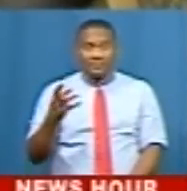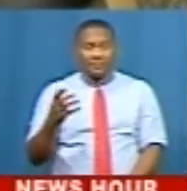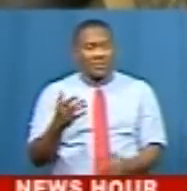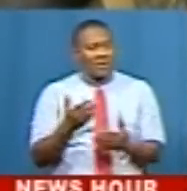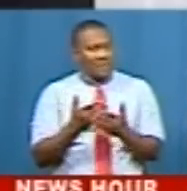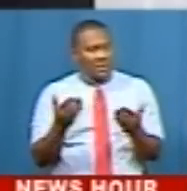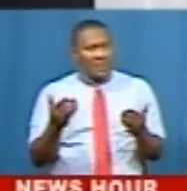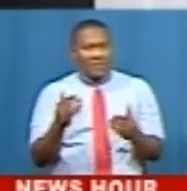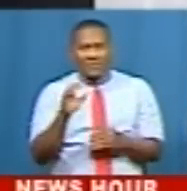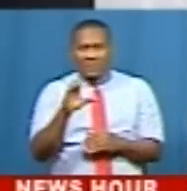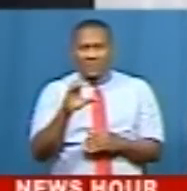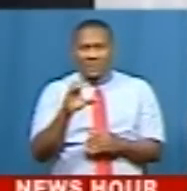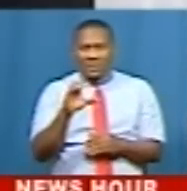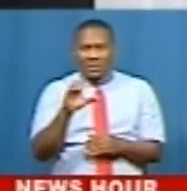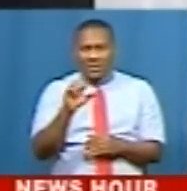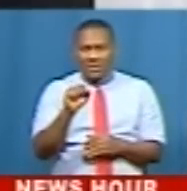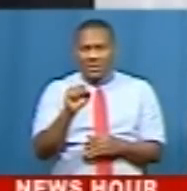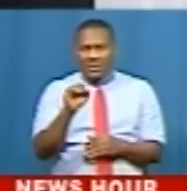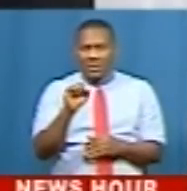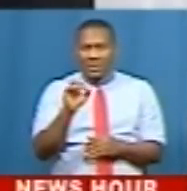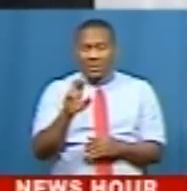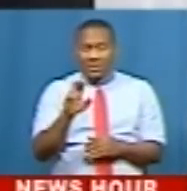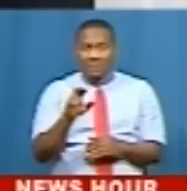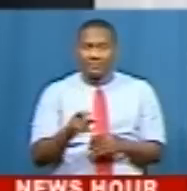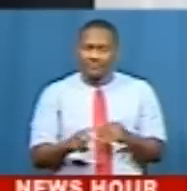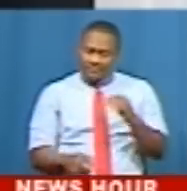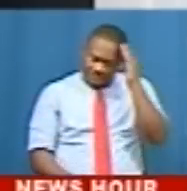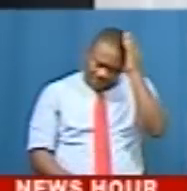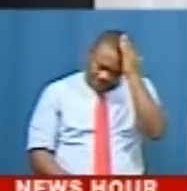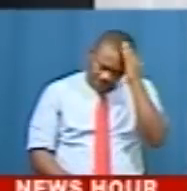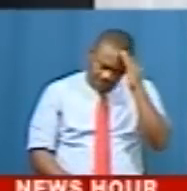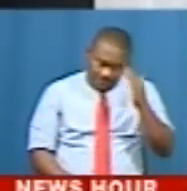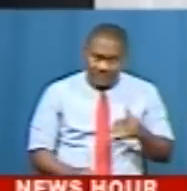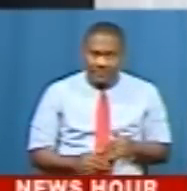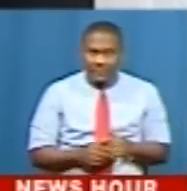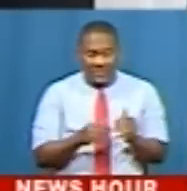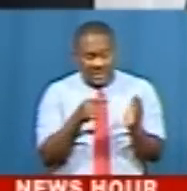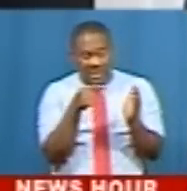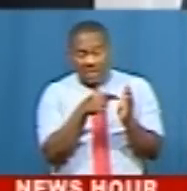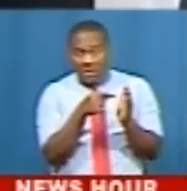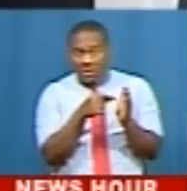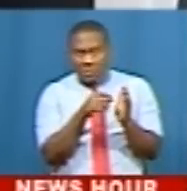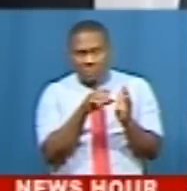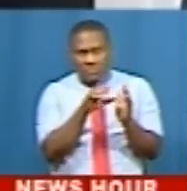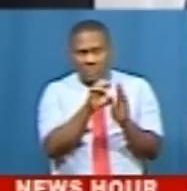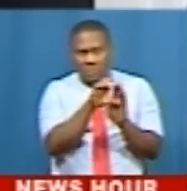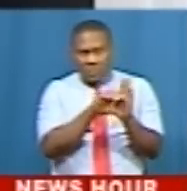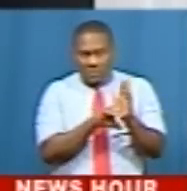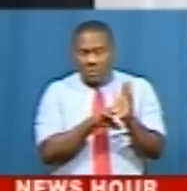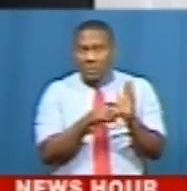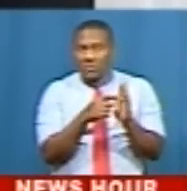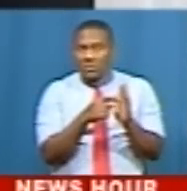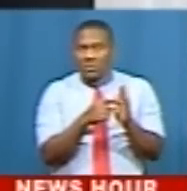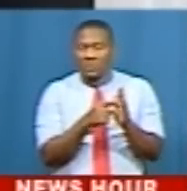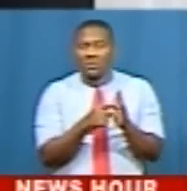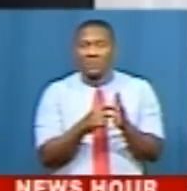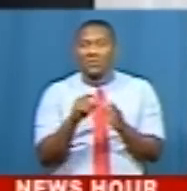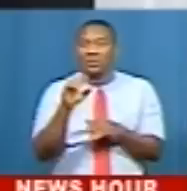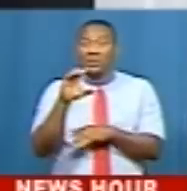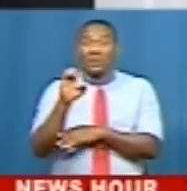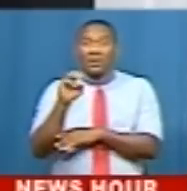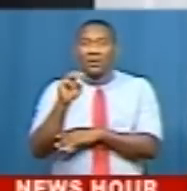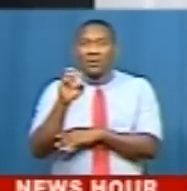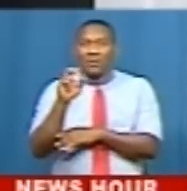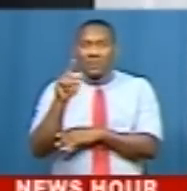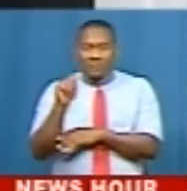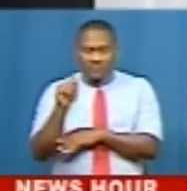by the CSIR. Some of the prominent materials considered in this new code are the use of pozzolana cement,